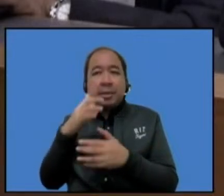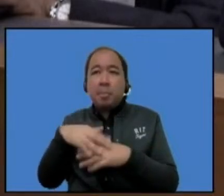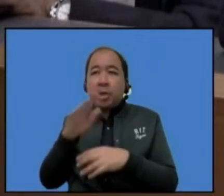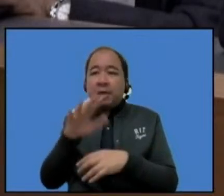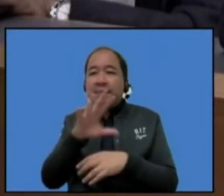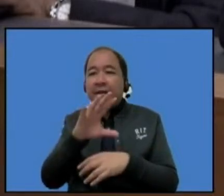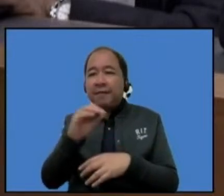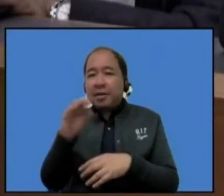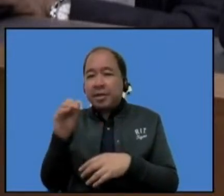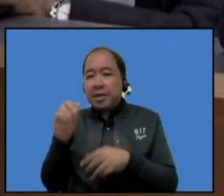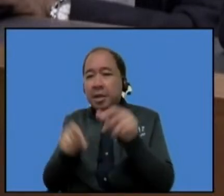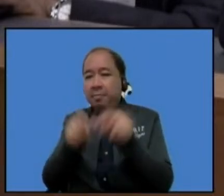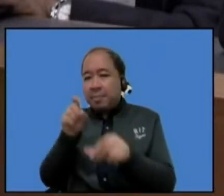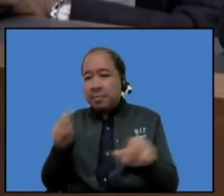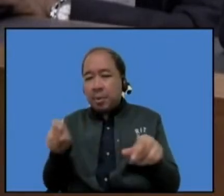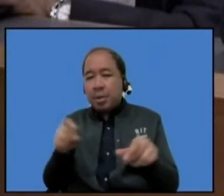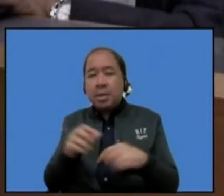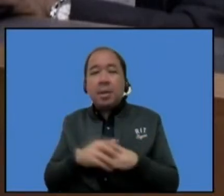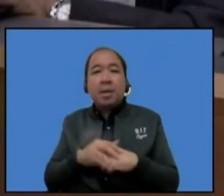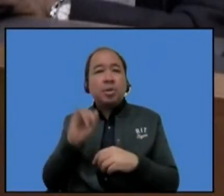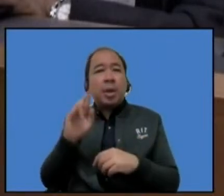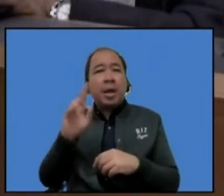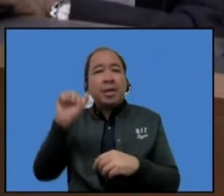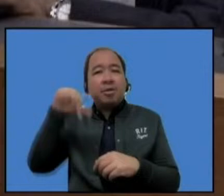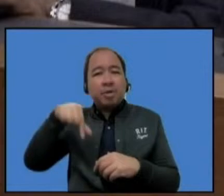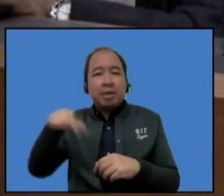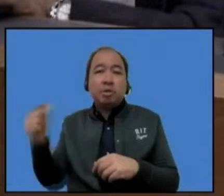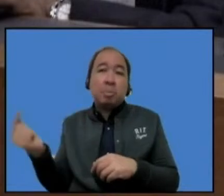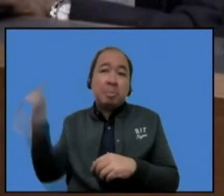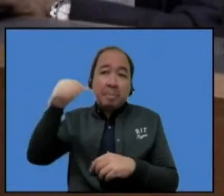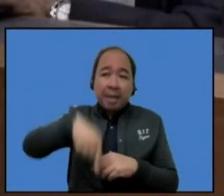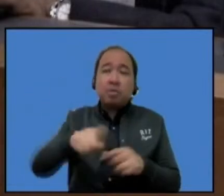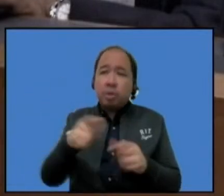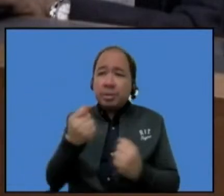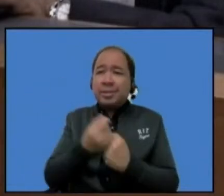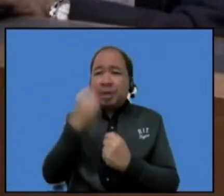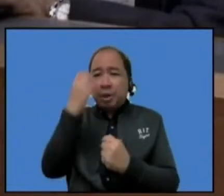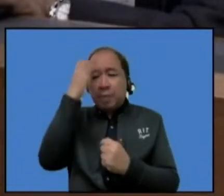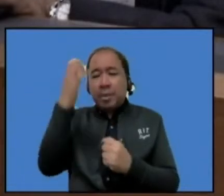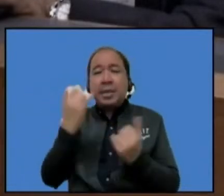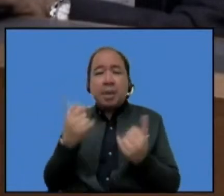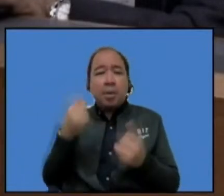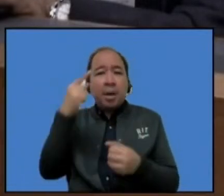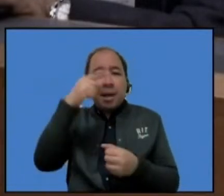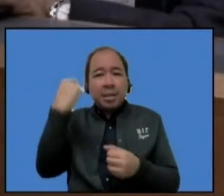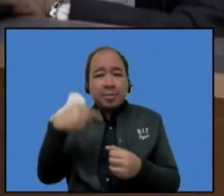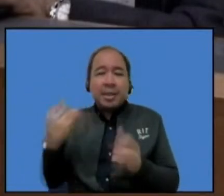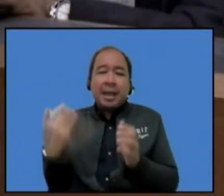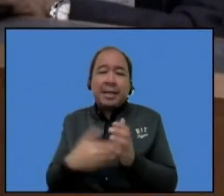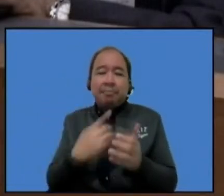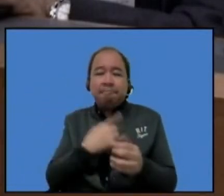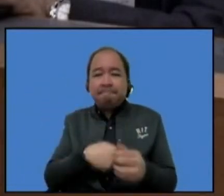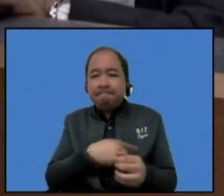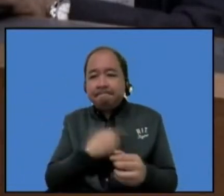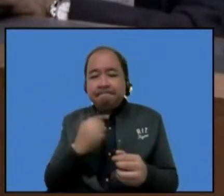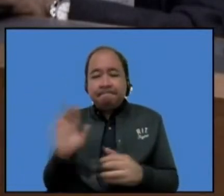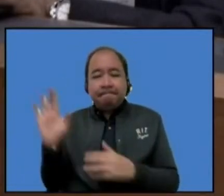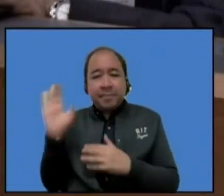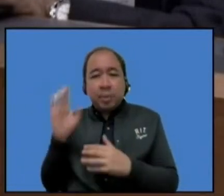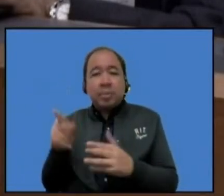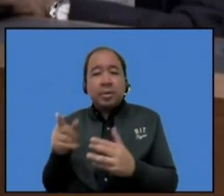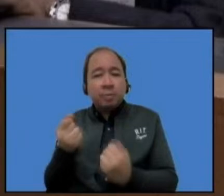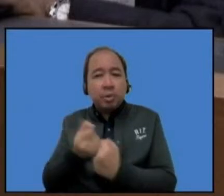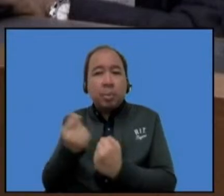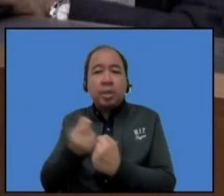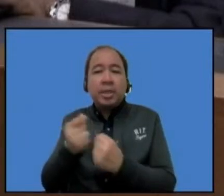this process remain ongoing. In conclusion, dear colleagues, Azerbaijan reaffirms its dedication to international cooperation in ensuring